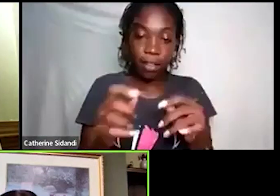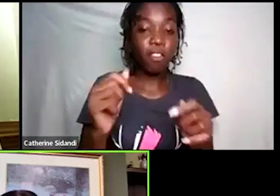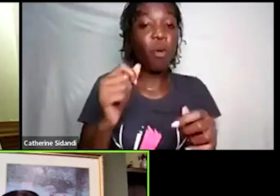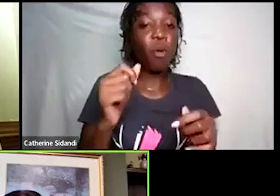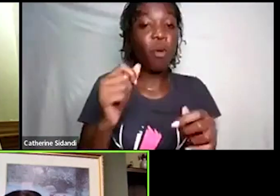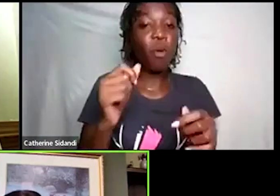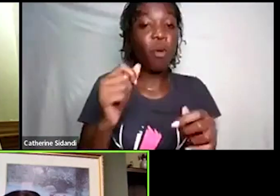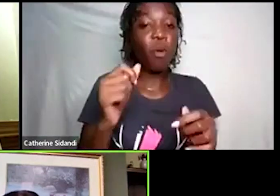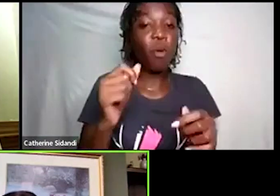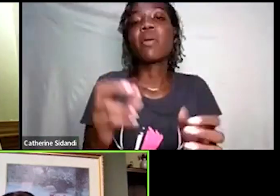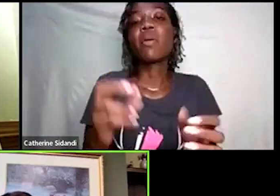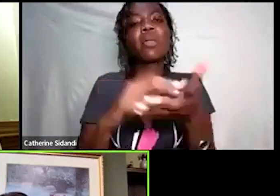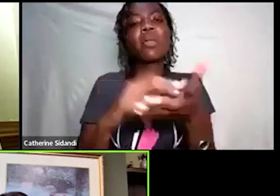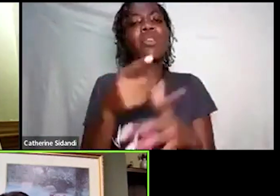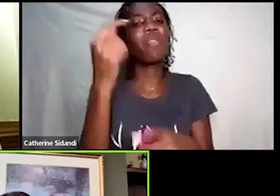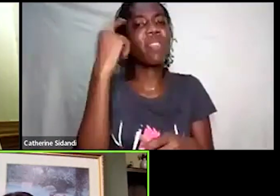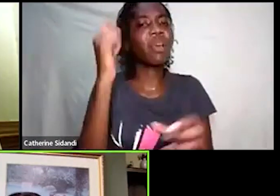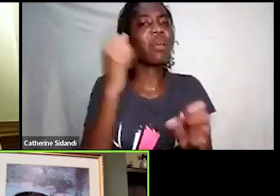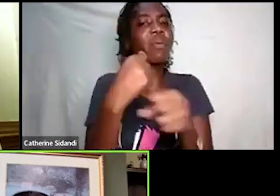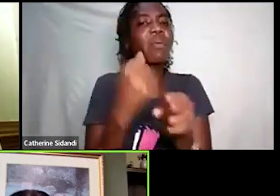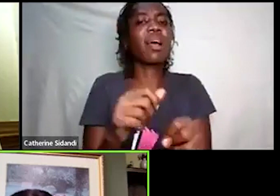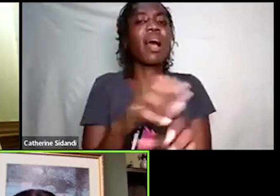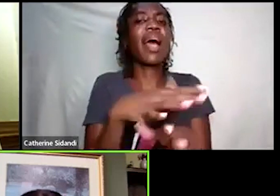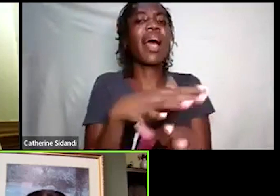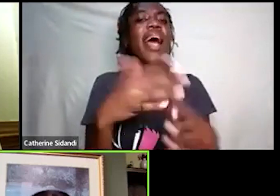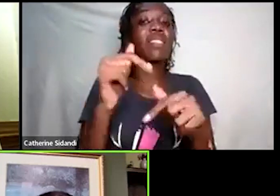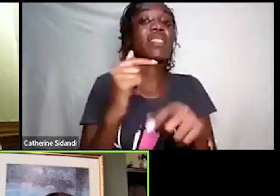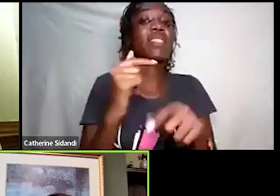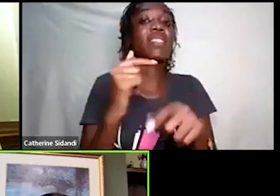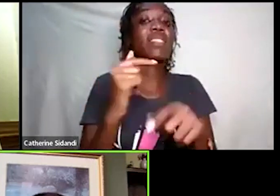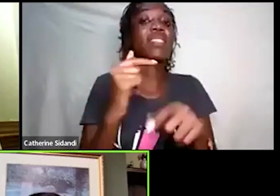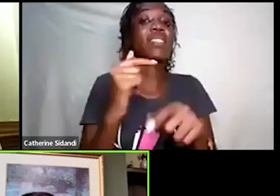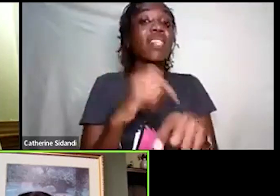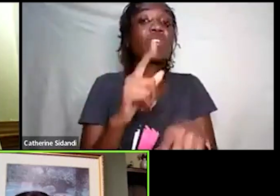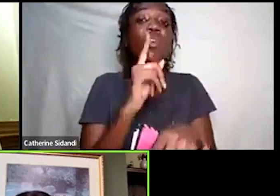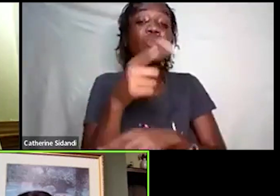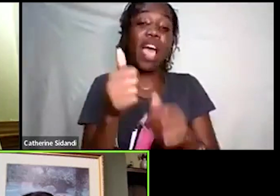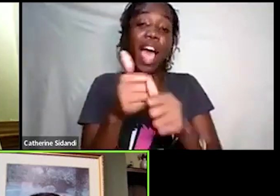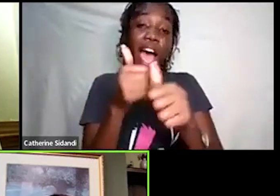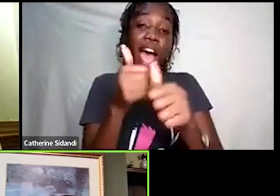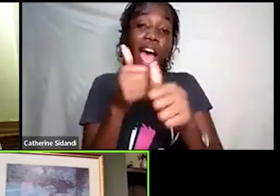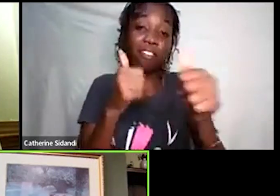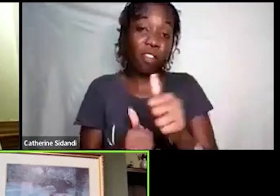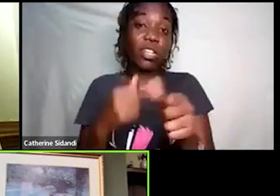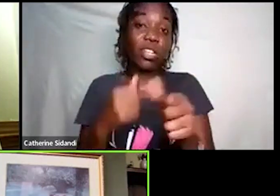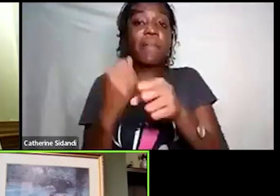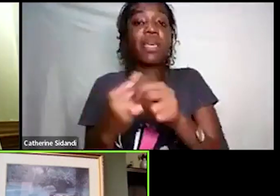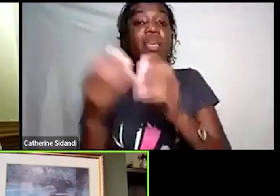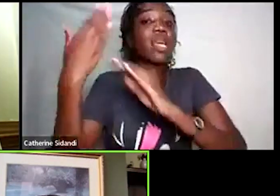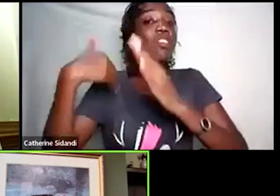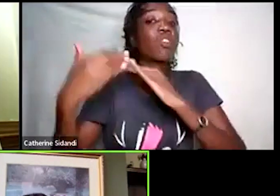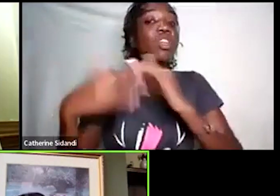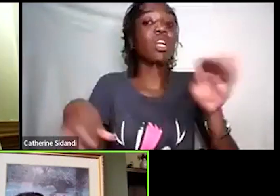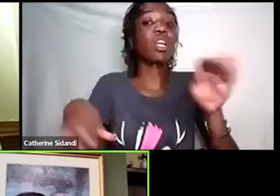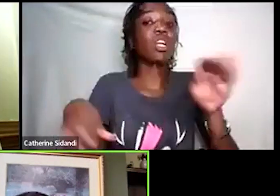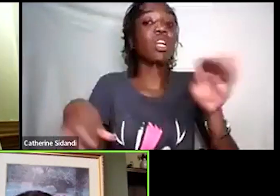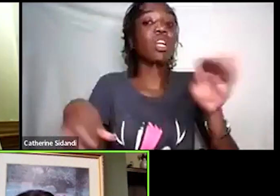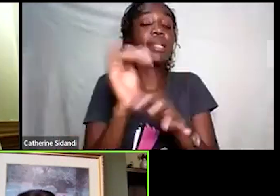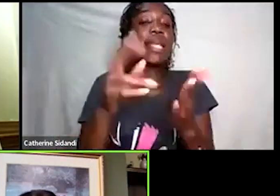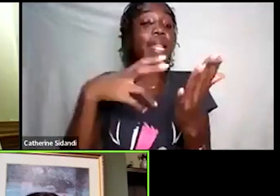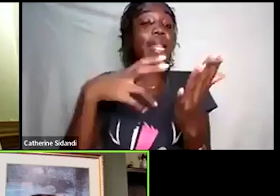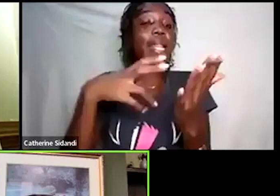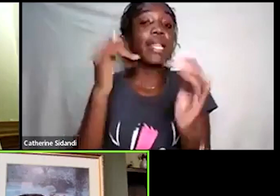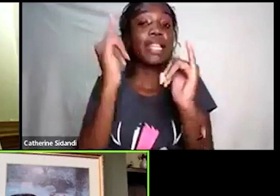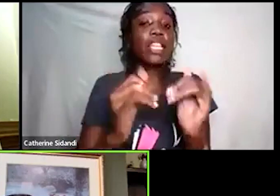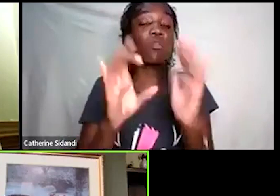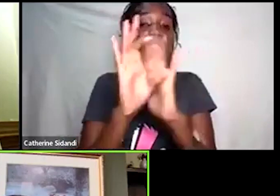time? So avoid it, make it history, close the chapter. You're reading a new chapter in your life, move on.